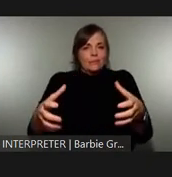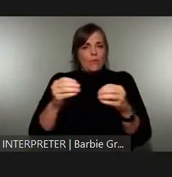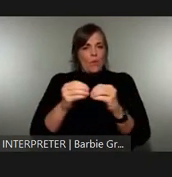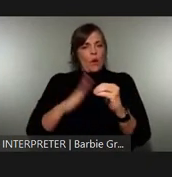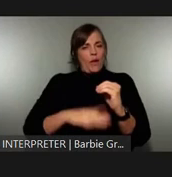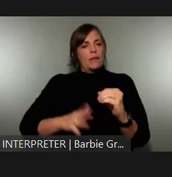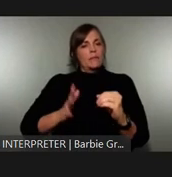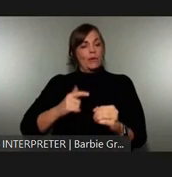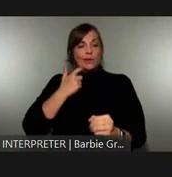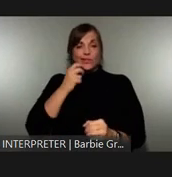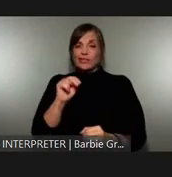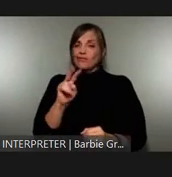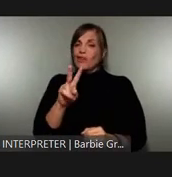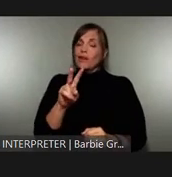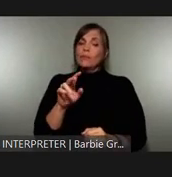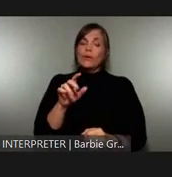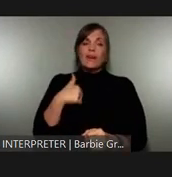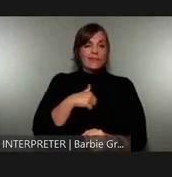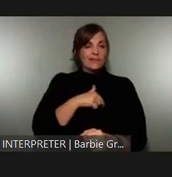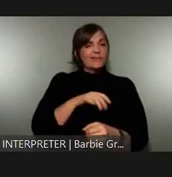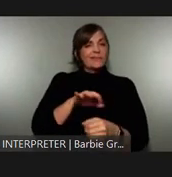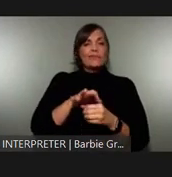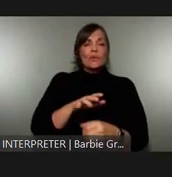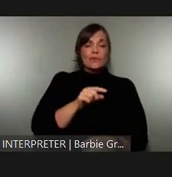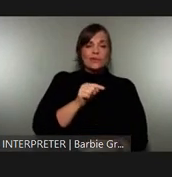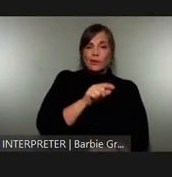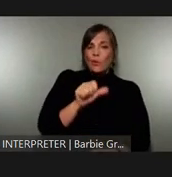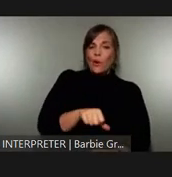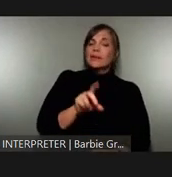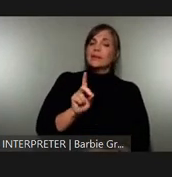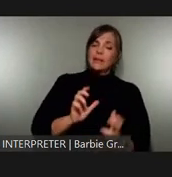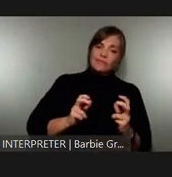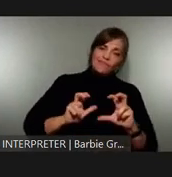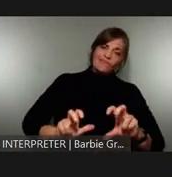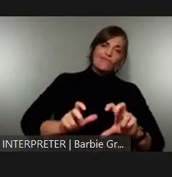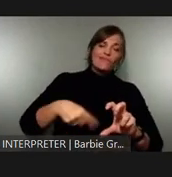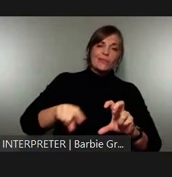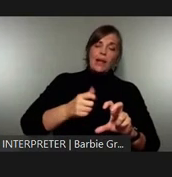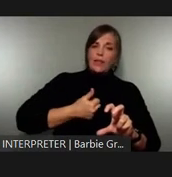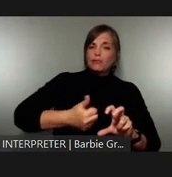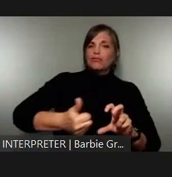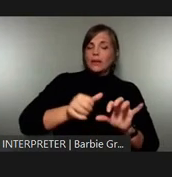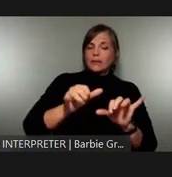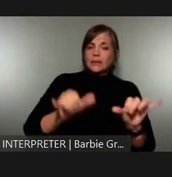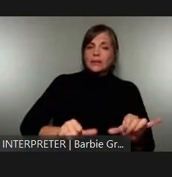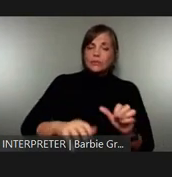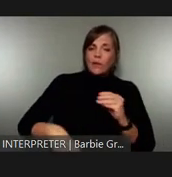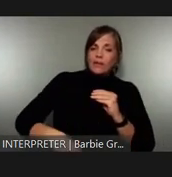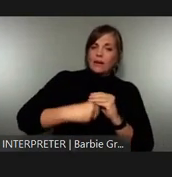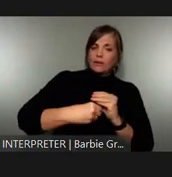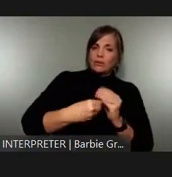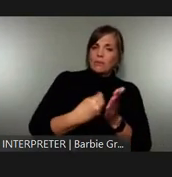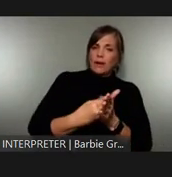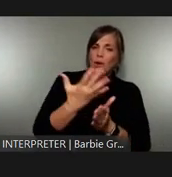this past November, the voters invested in the Austin transit system with even additional dollars because they